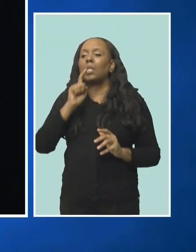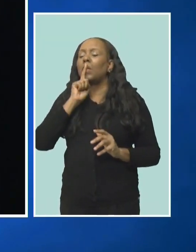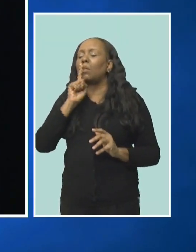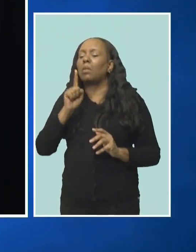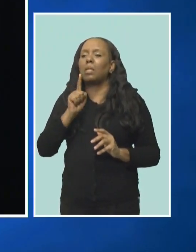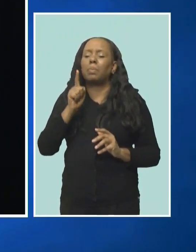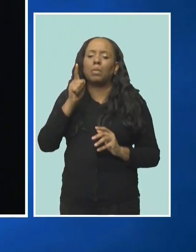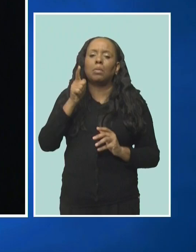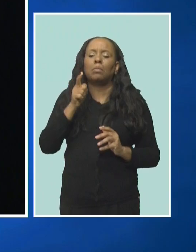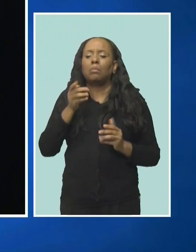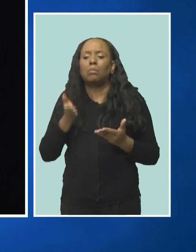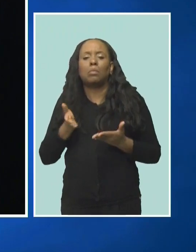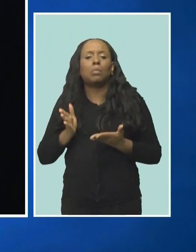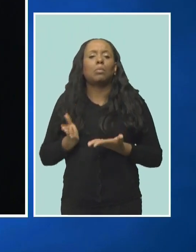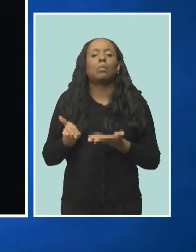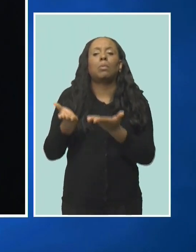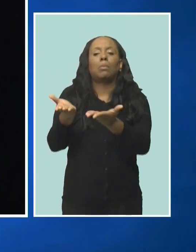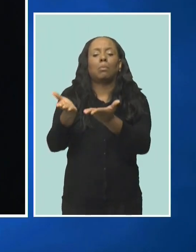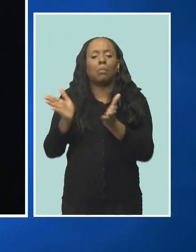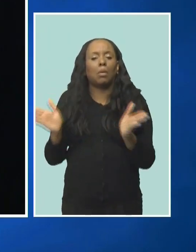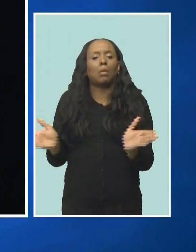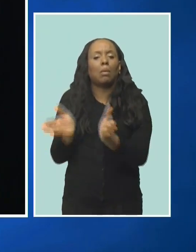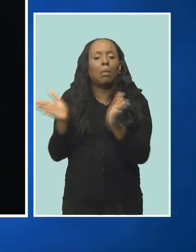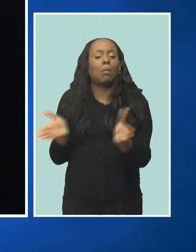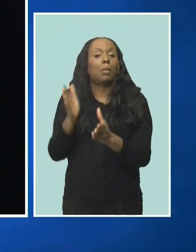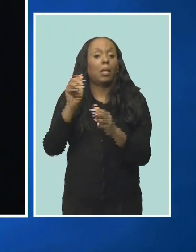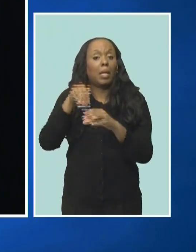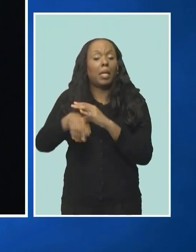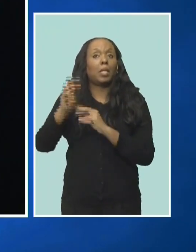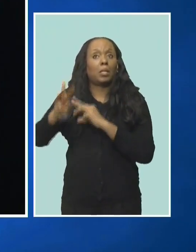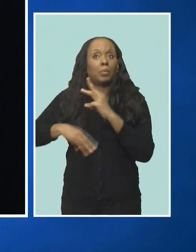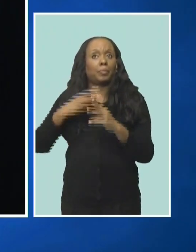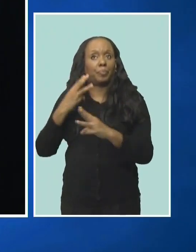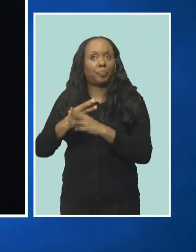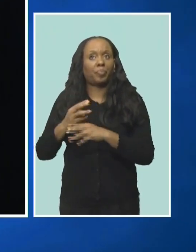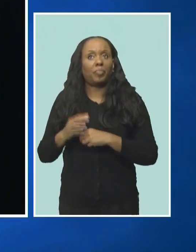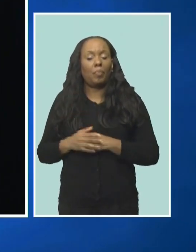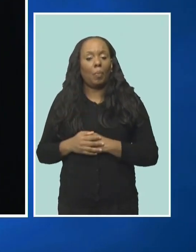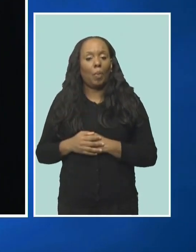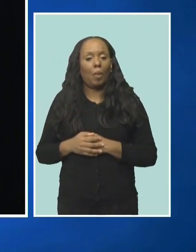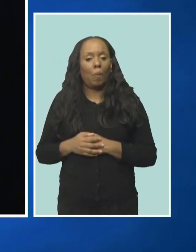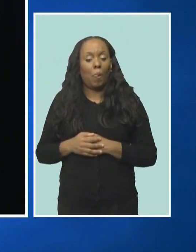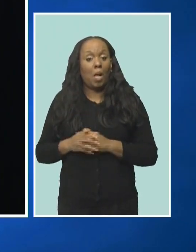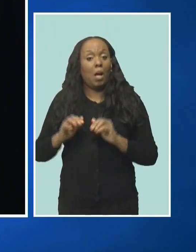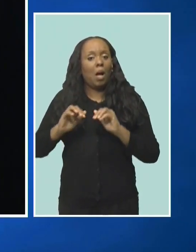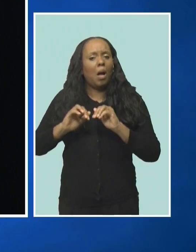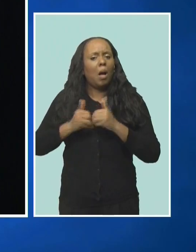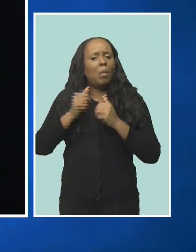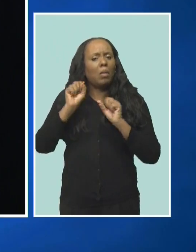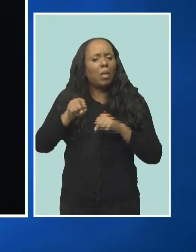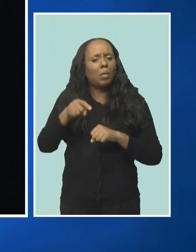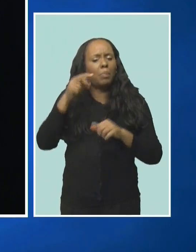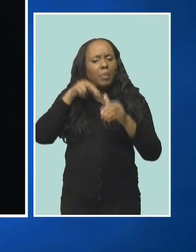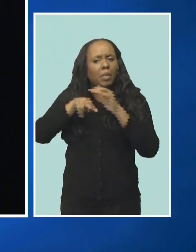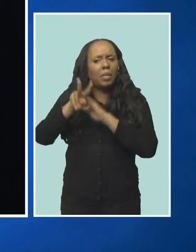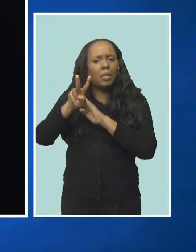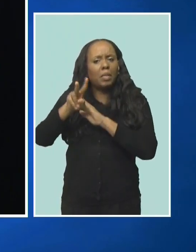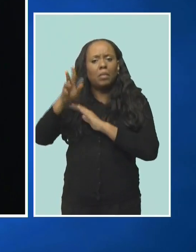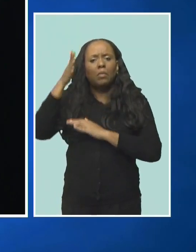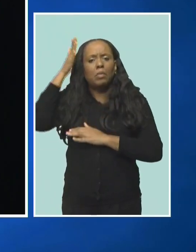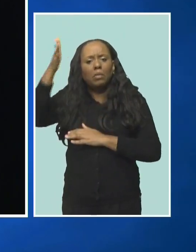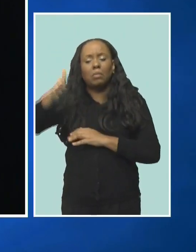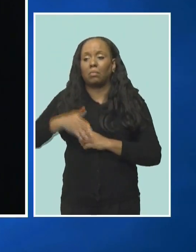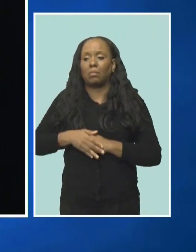forget this phrase, and I want you to live it. The best way to predict the future is to create it.